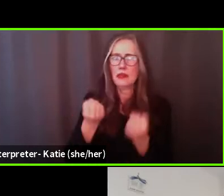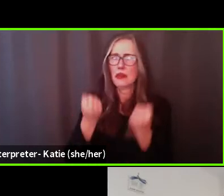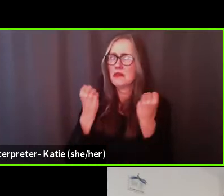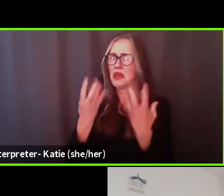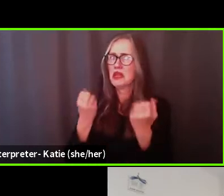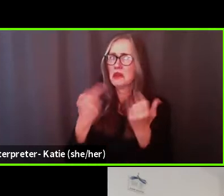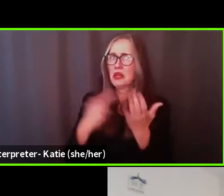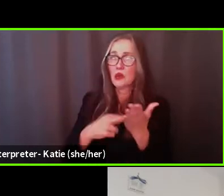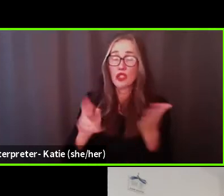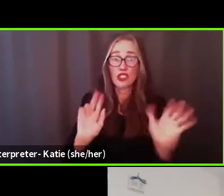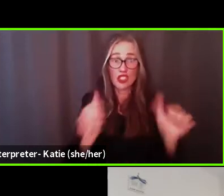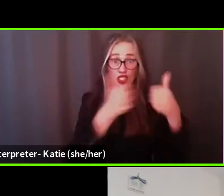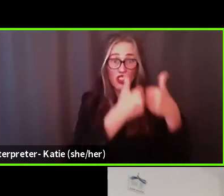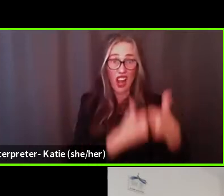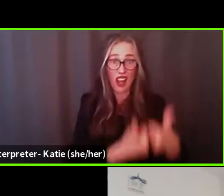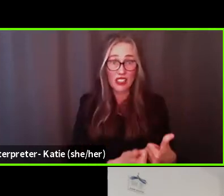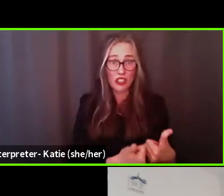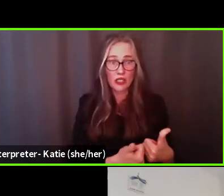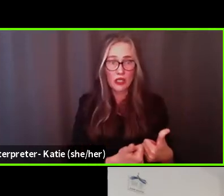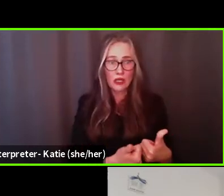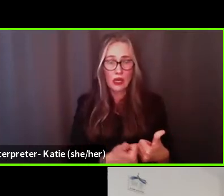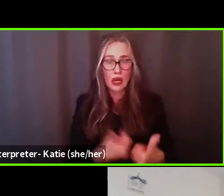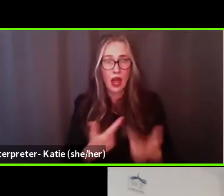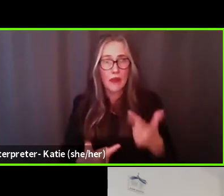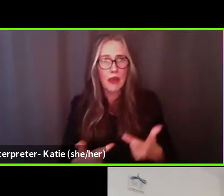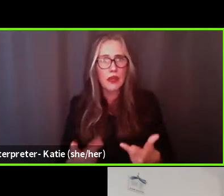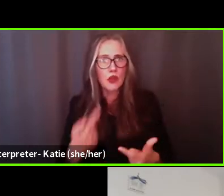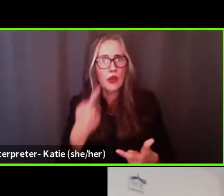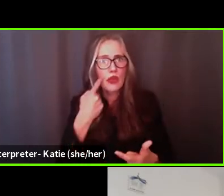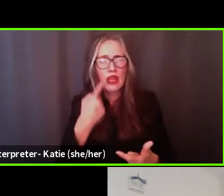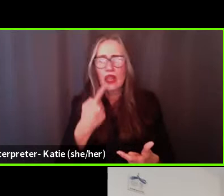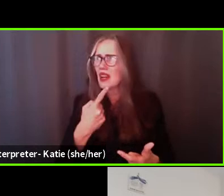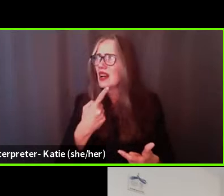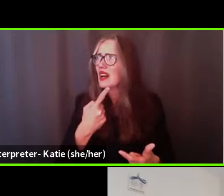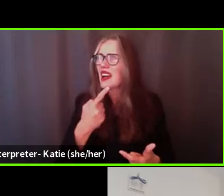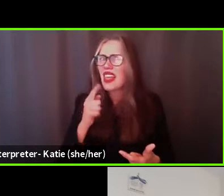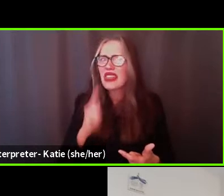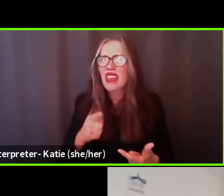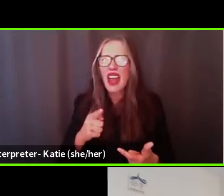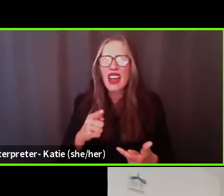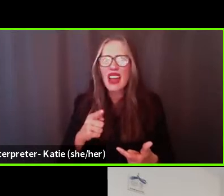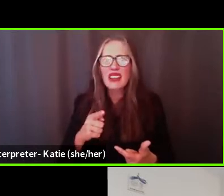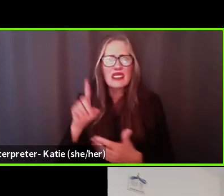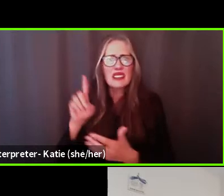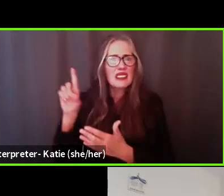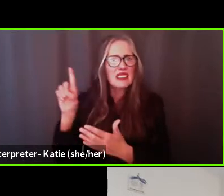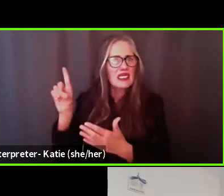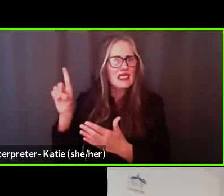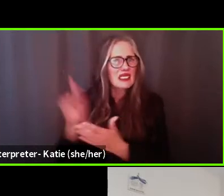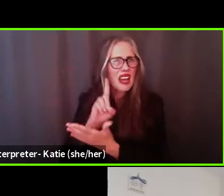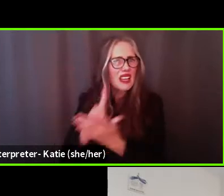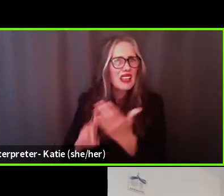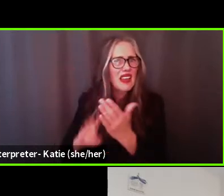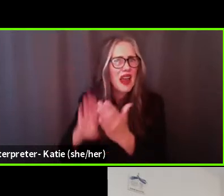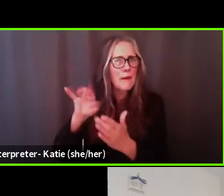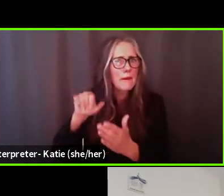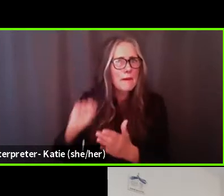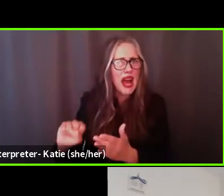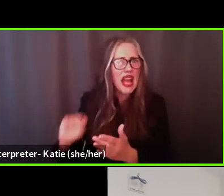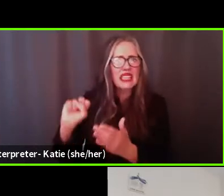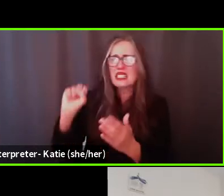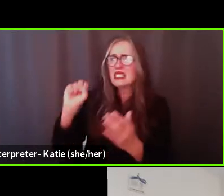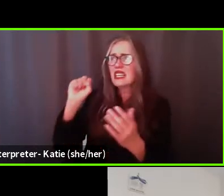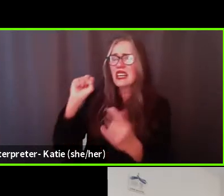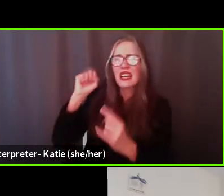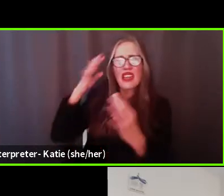stories where like you realize these biases kind of hit your family and you they're trying to diagnose you using these models that just don't apply to your family